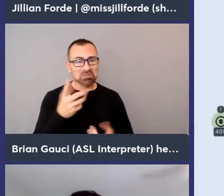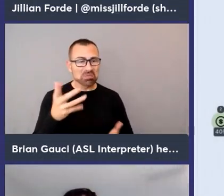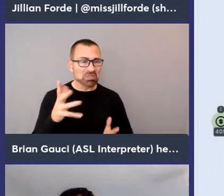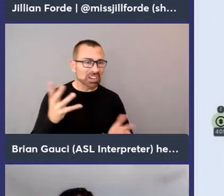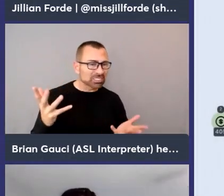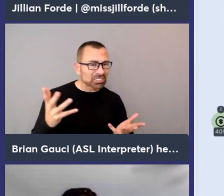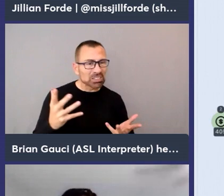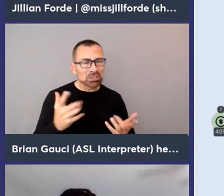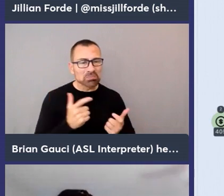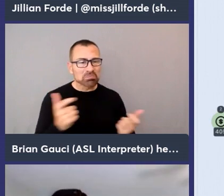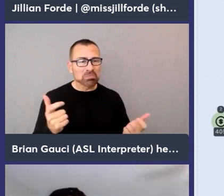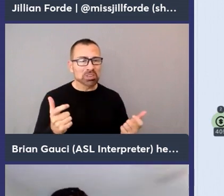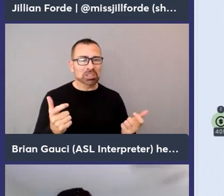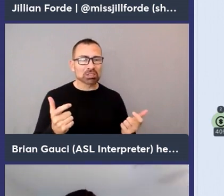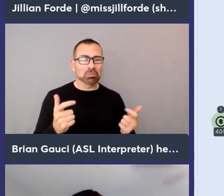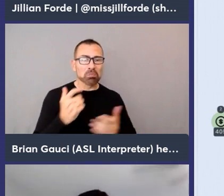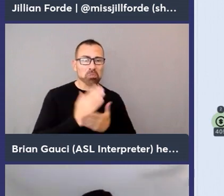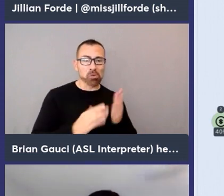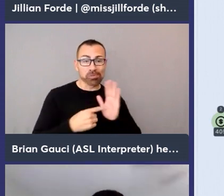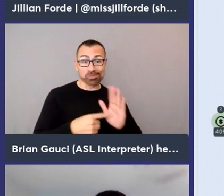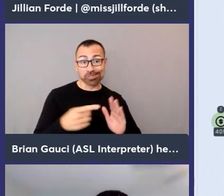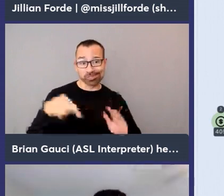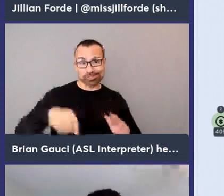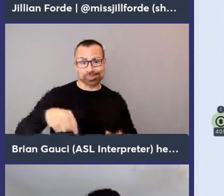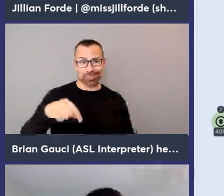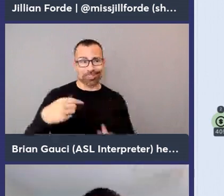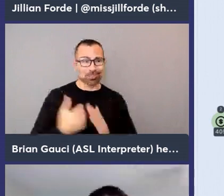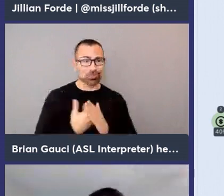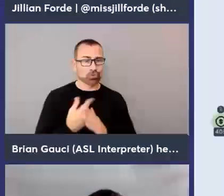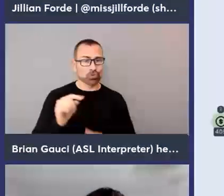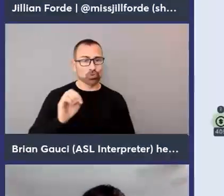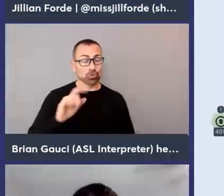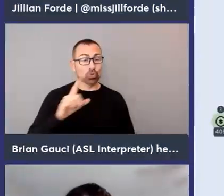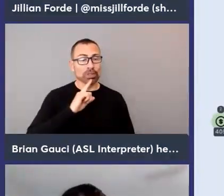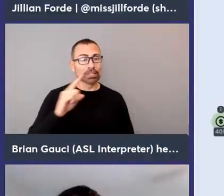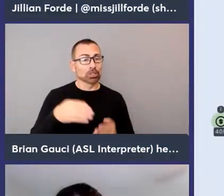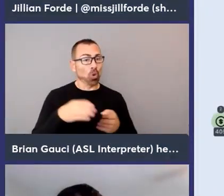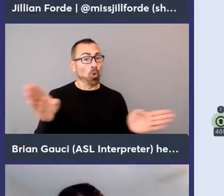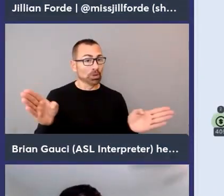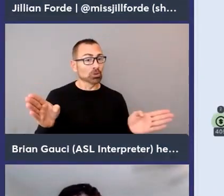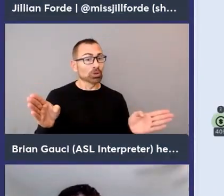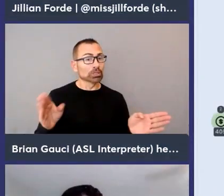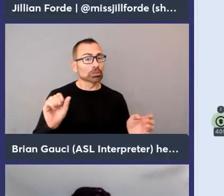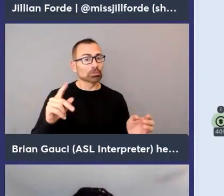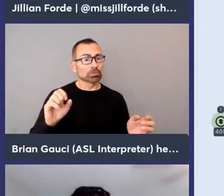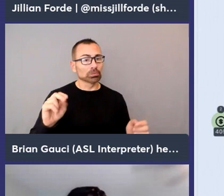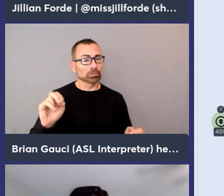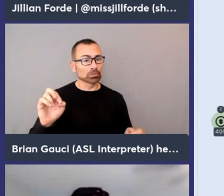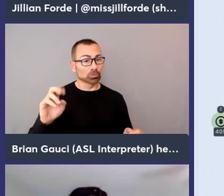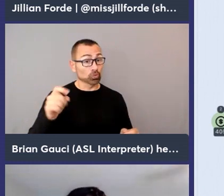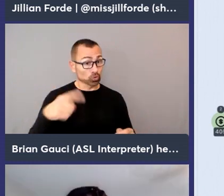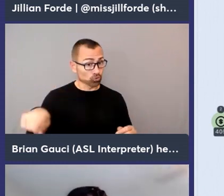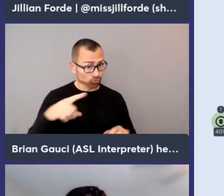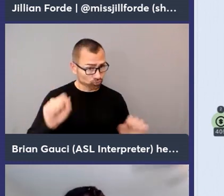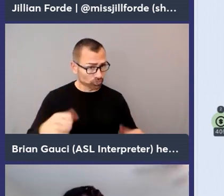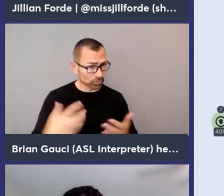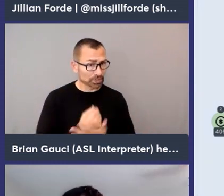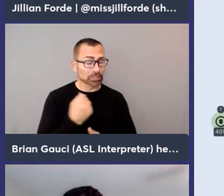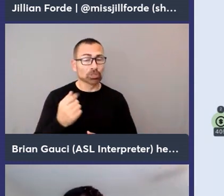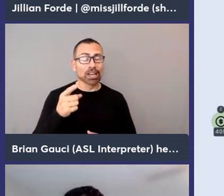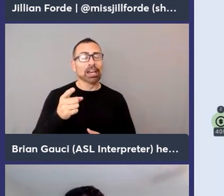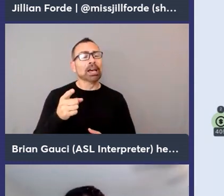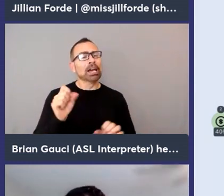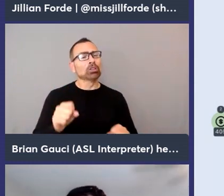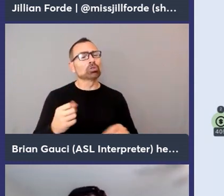this new tool. As I mentioned, this is open source, so you can go use this, and it's able to be used against